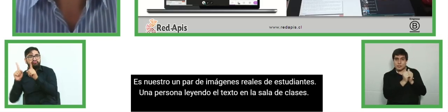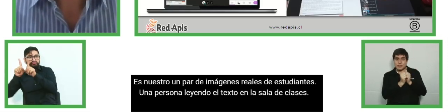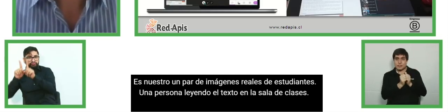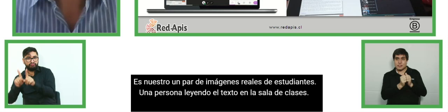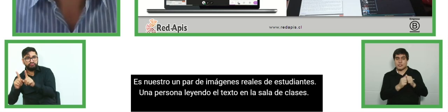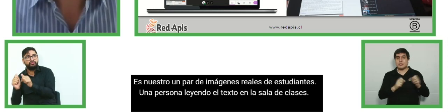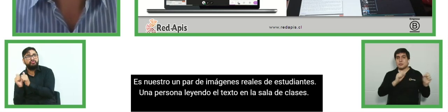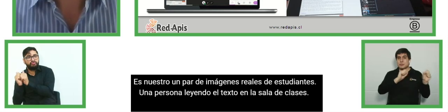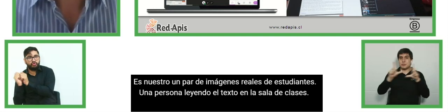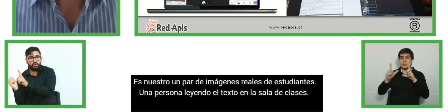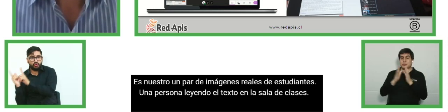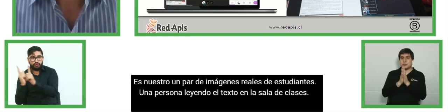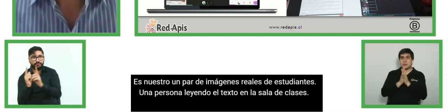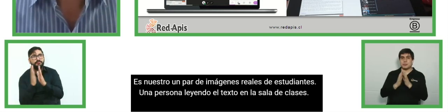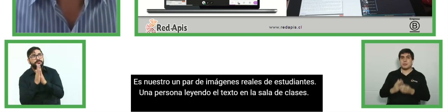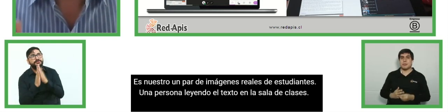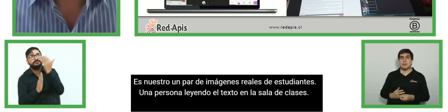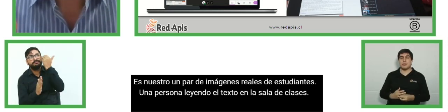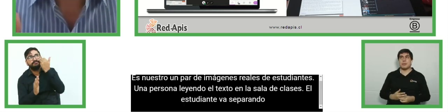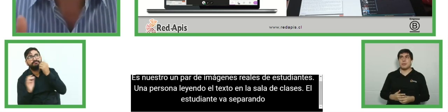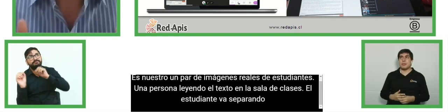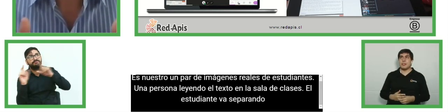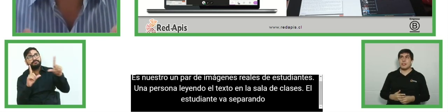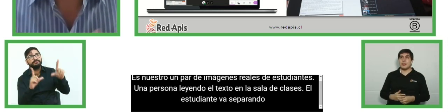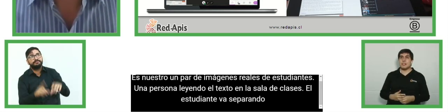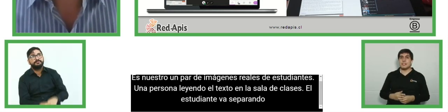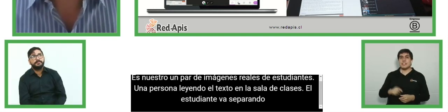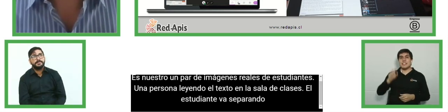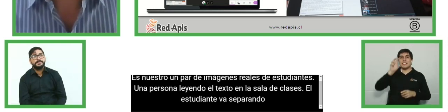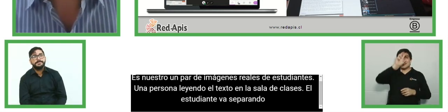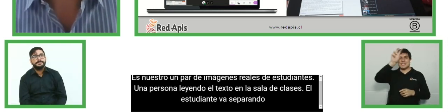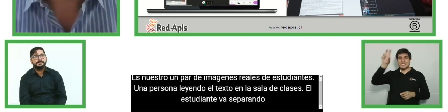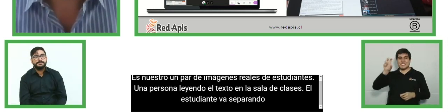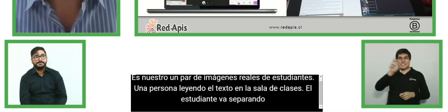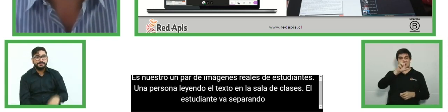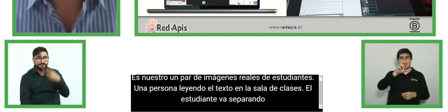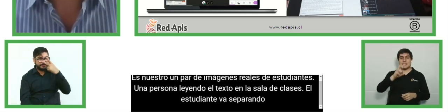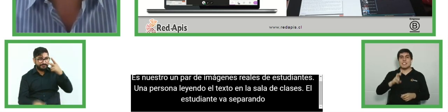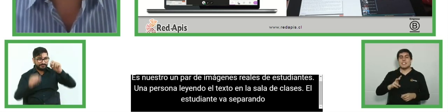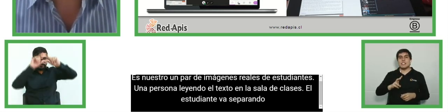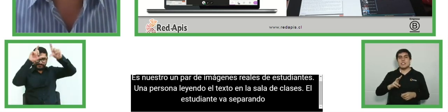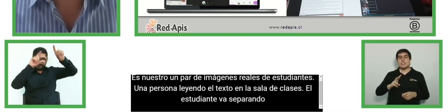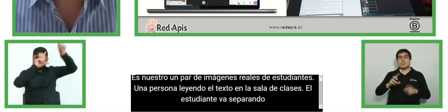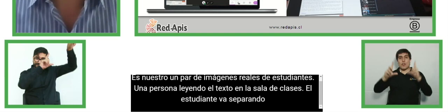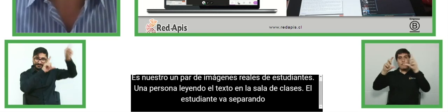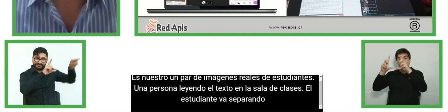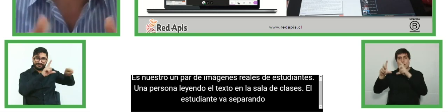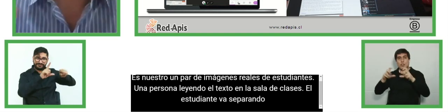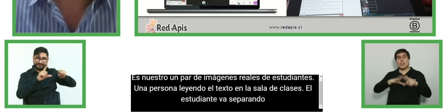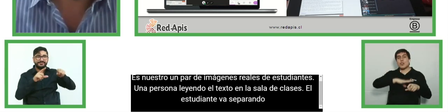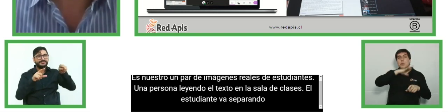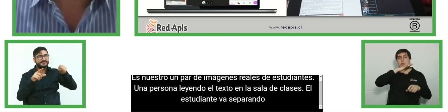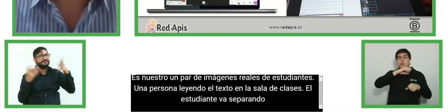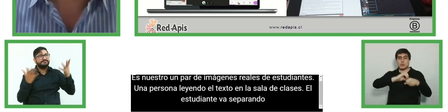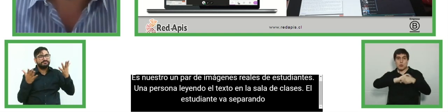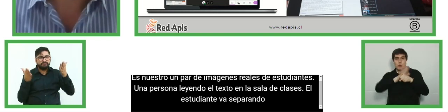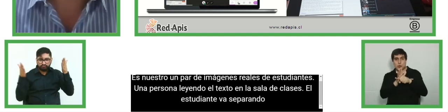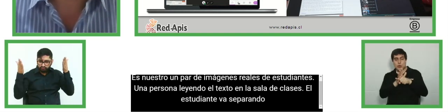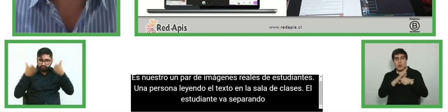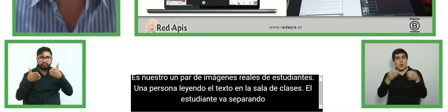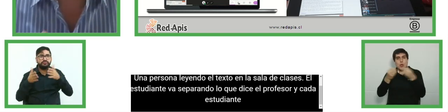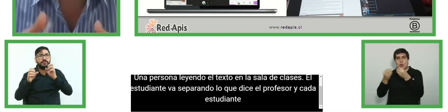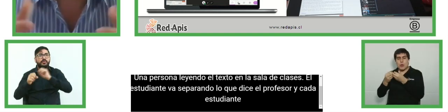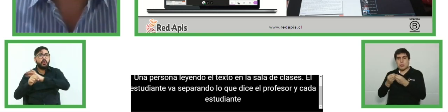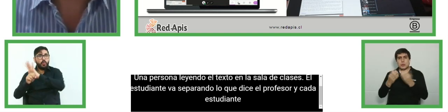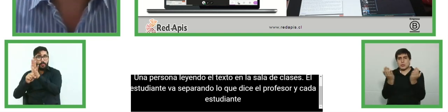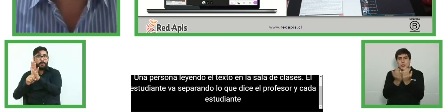these are photos of how this has been used in pandemics, because many students who are at home and the teachers are at home too,